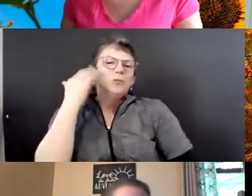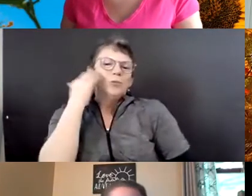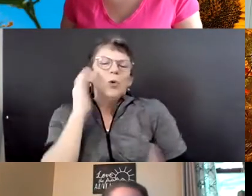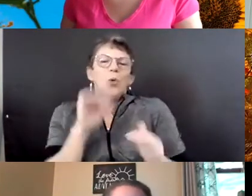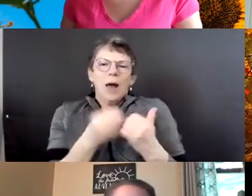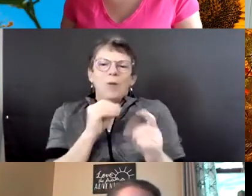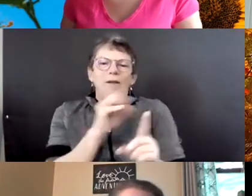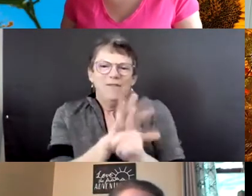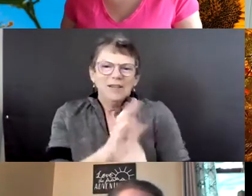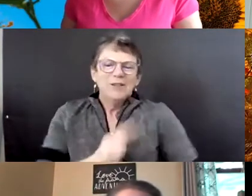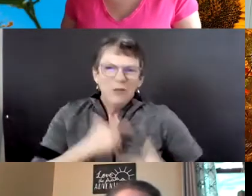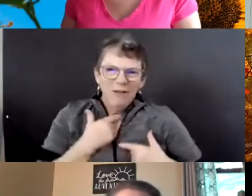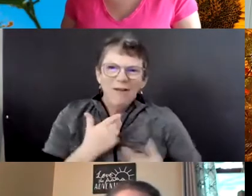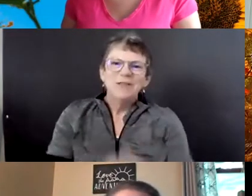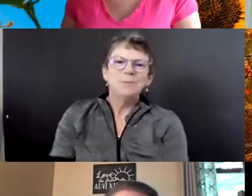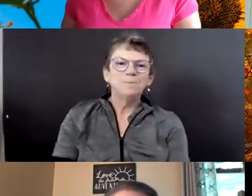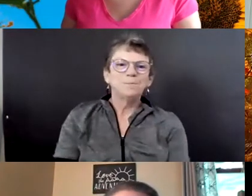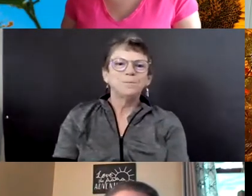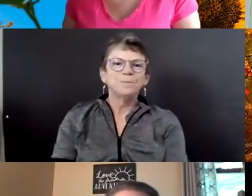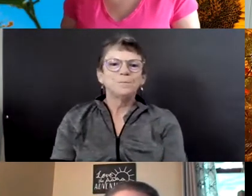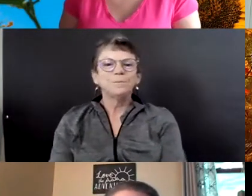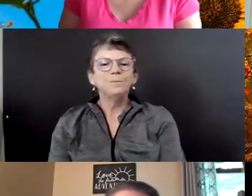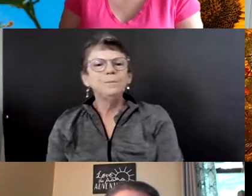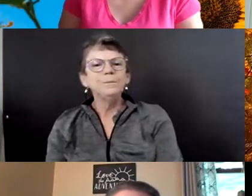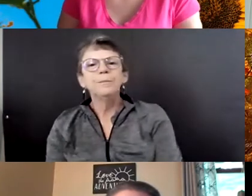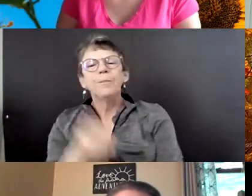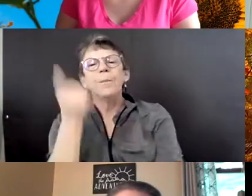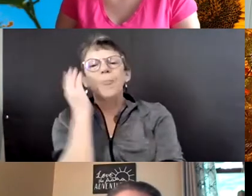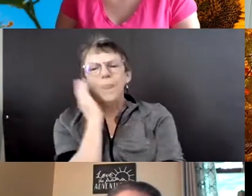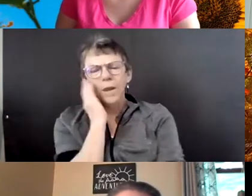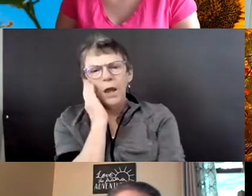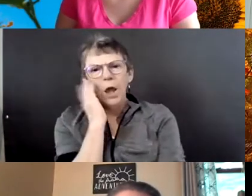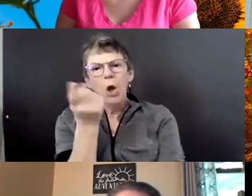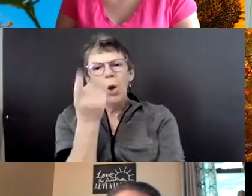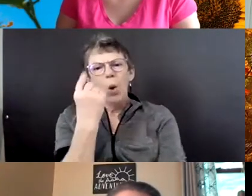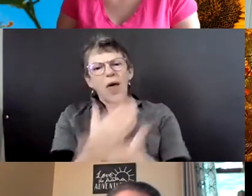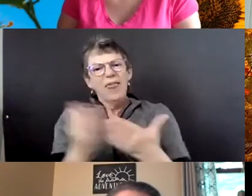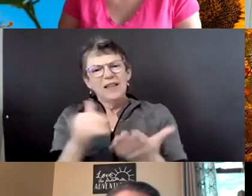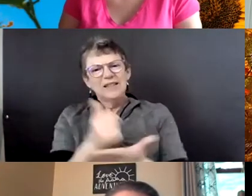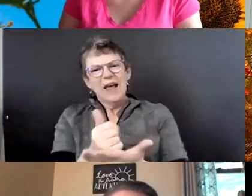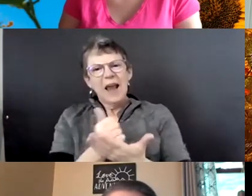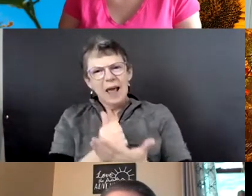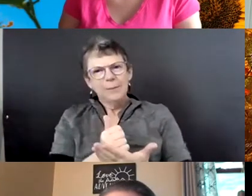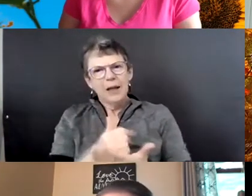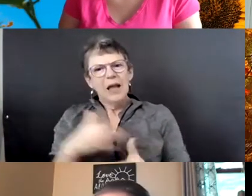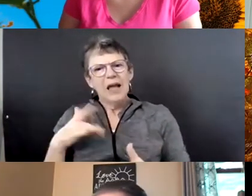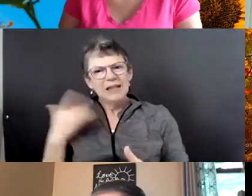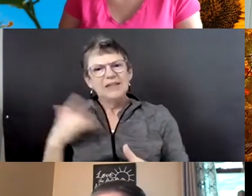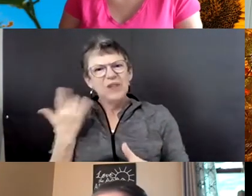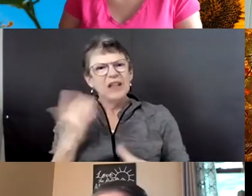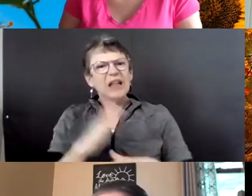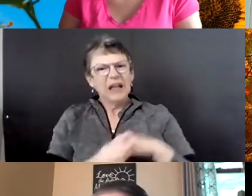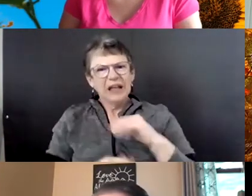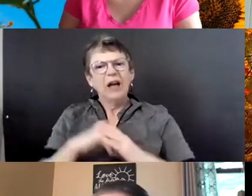Fantastic insight. Thank you. Senator Corson? One of the things that's helped me is just really learning to feel comfortable asking for help from